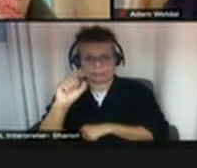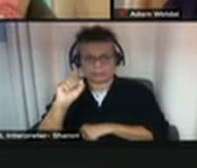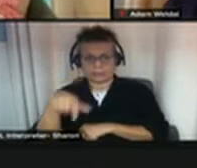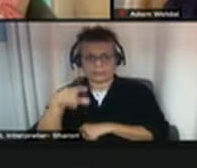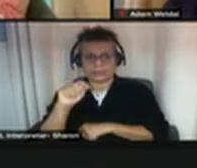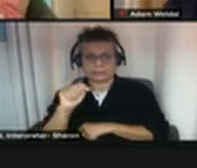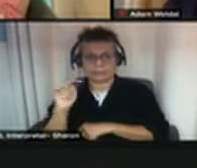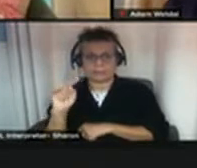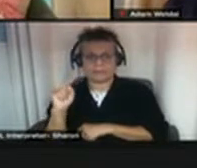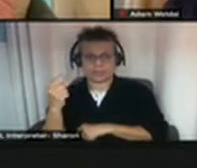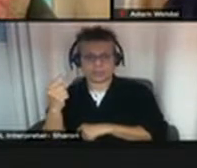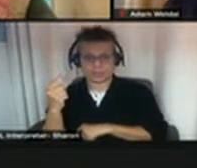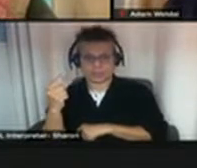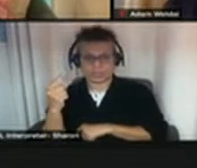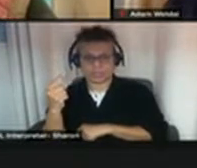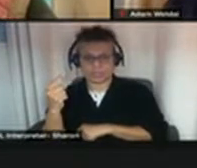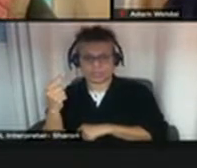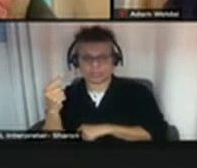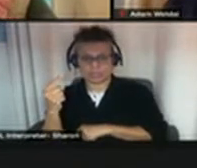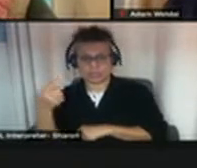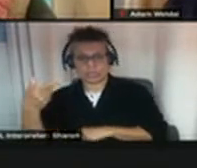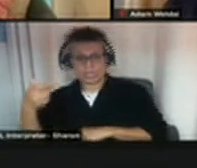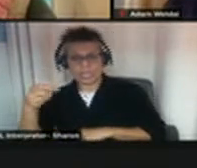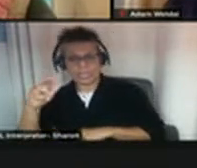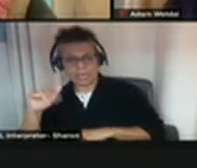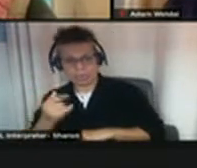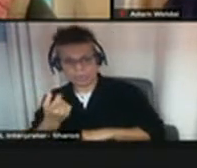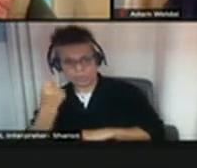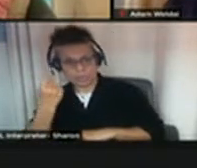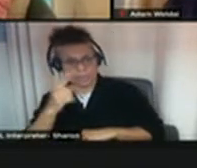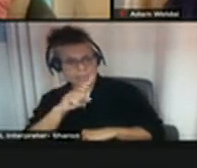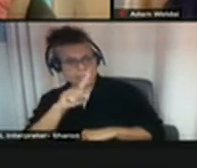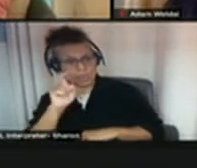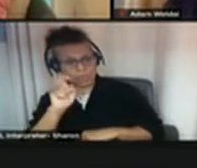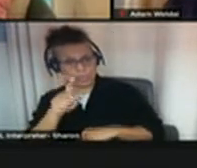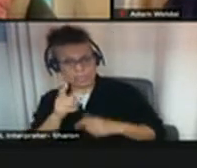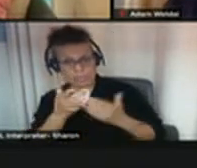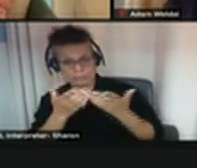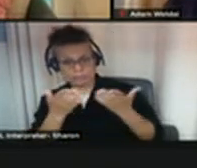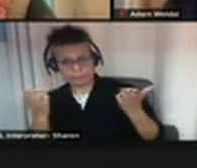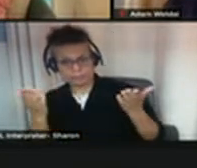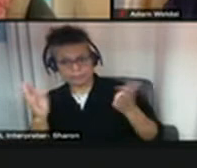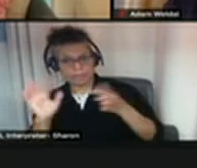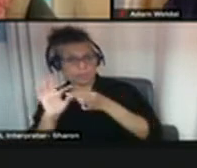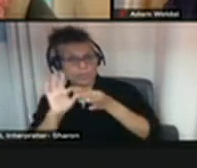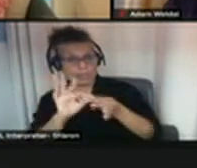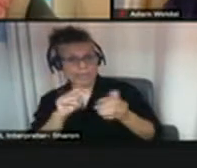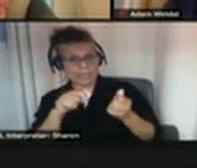All right, so everybody understand the question on this policy.